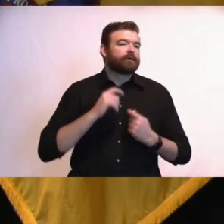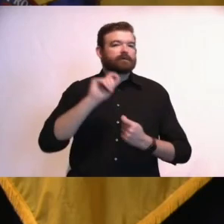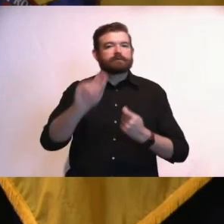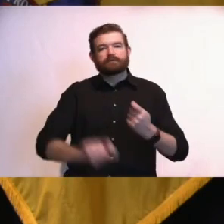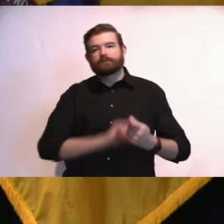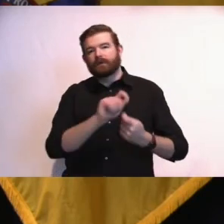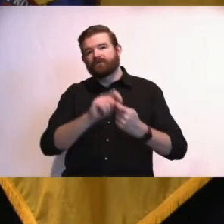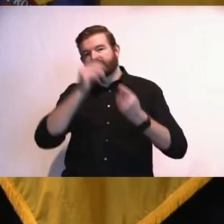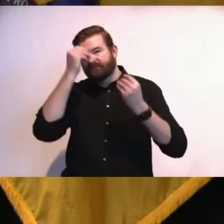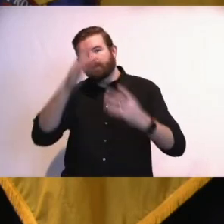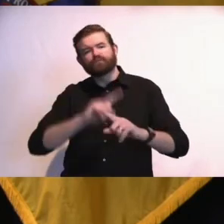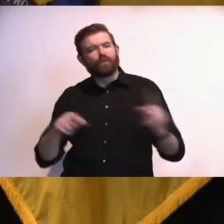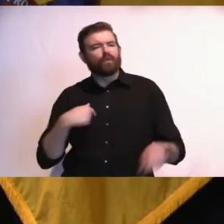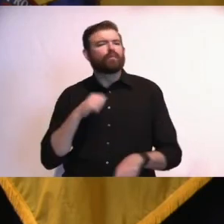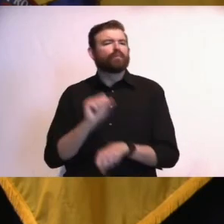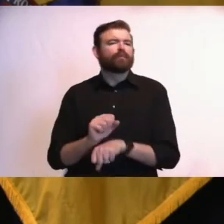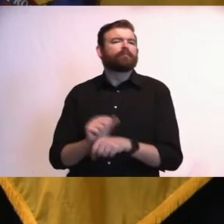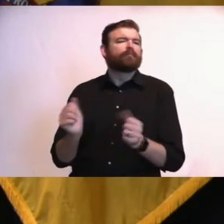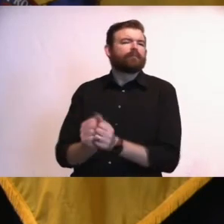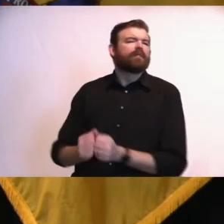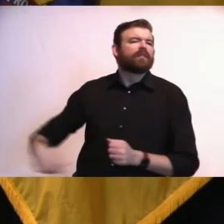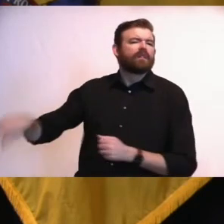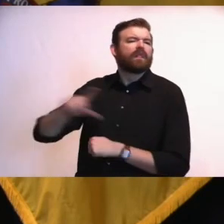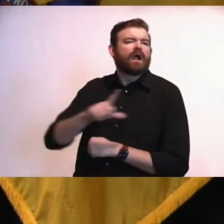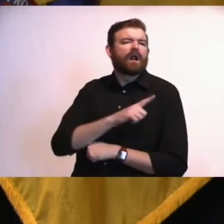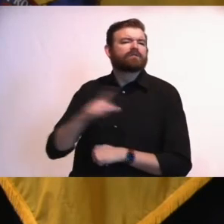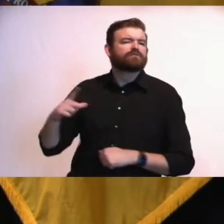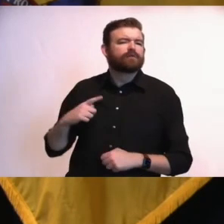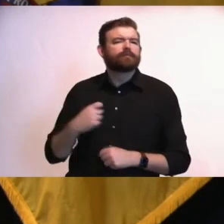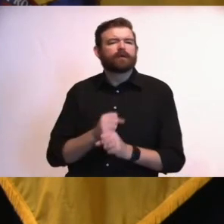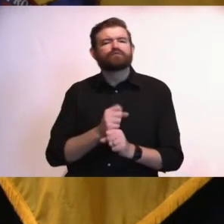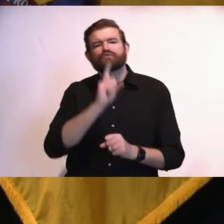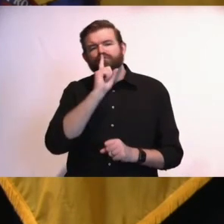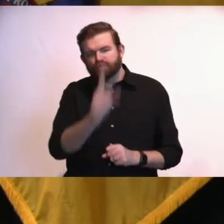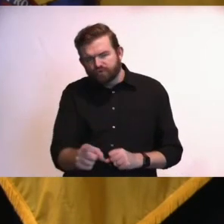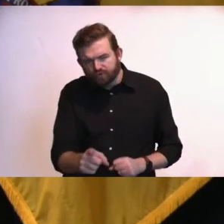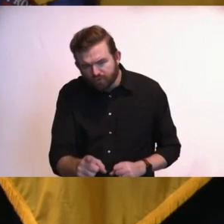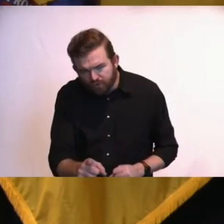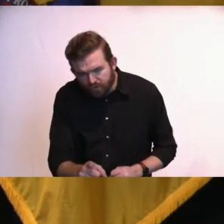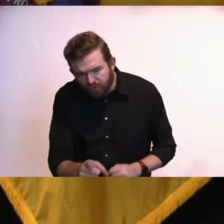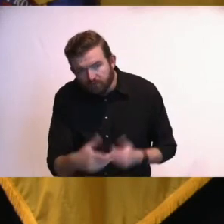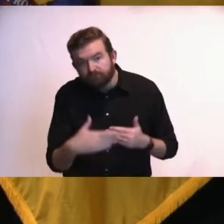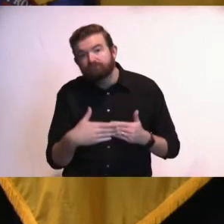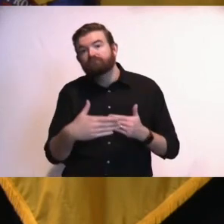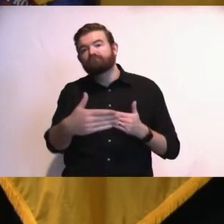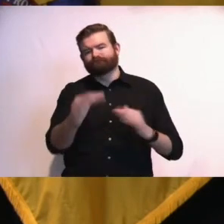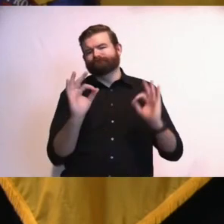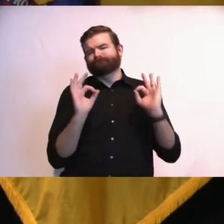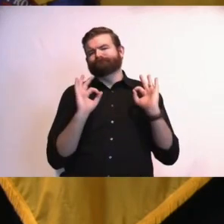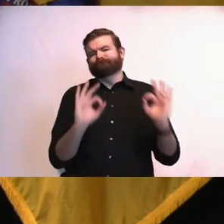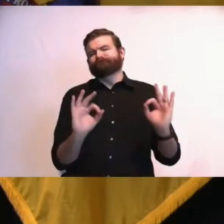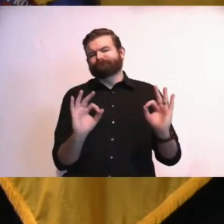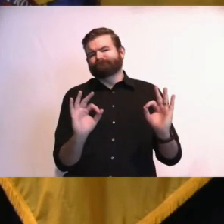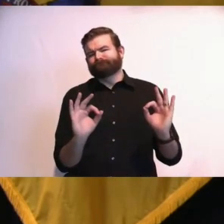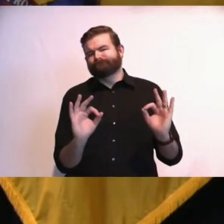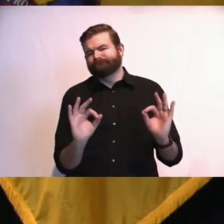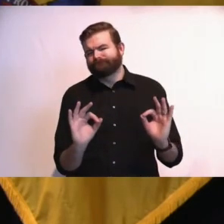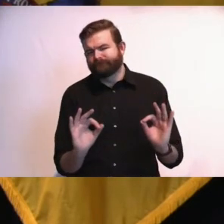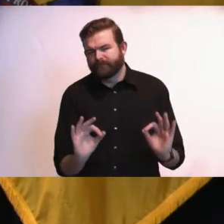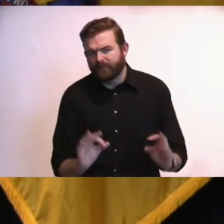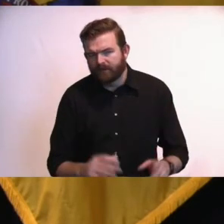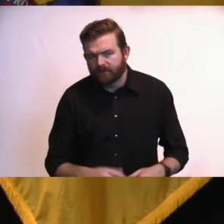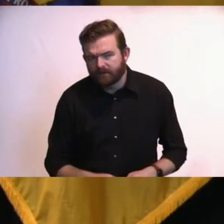with the legislative leadership to make sure that we've got a good pathway forward, particularly given the overwhelming tsunami that we're dealing